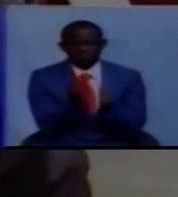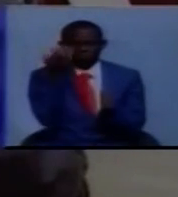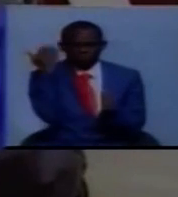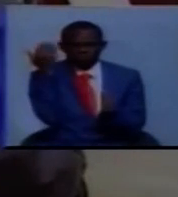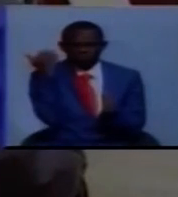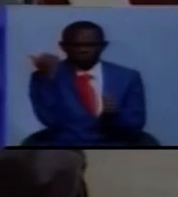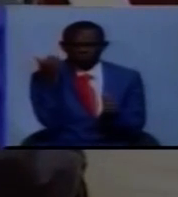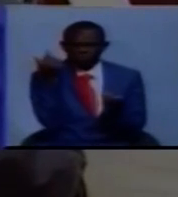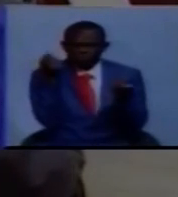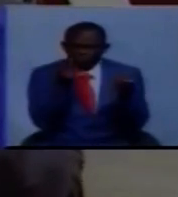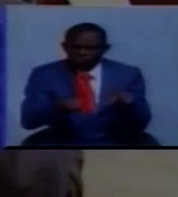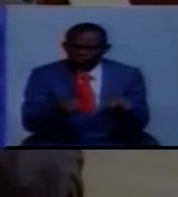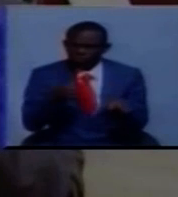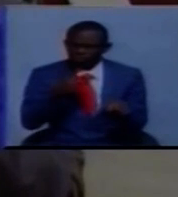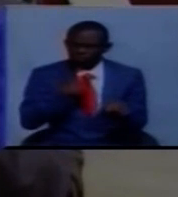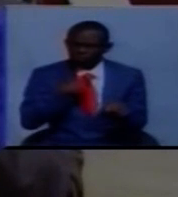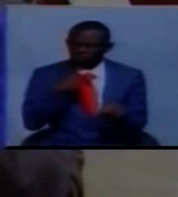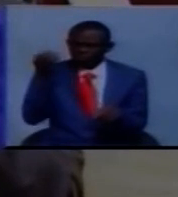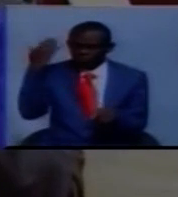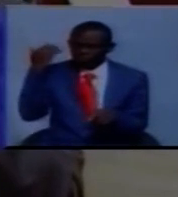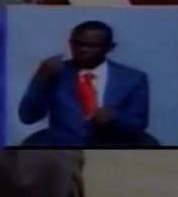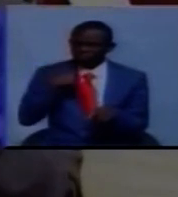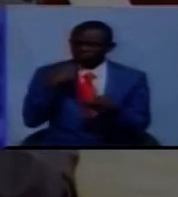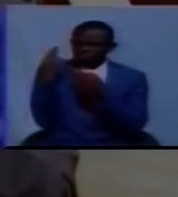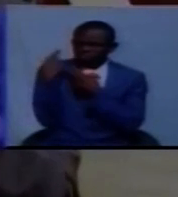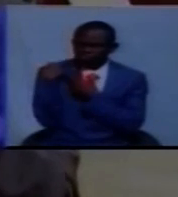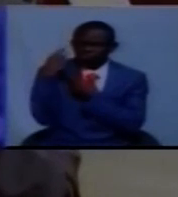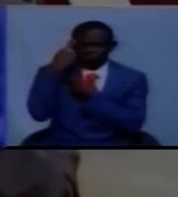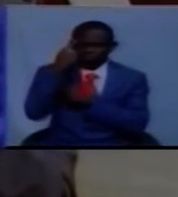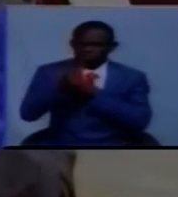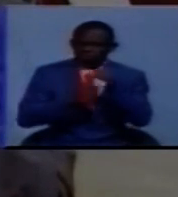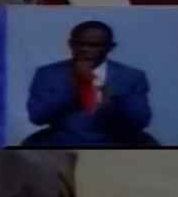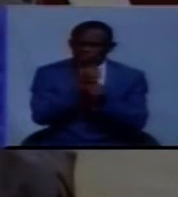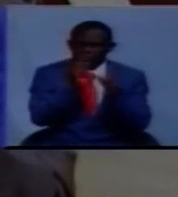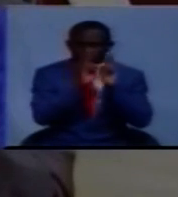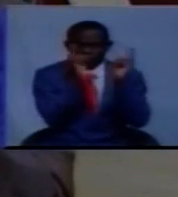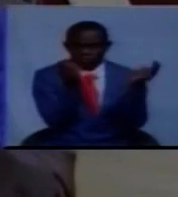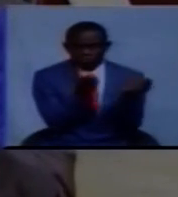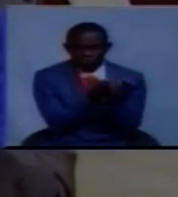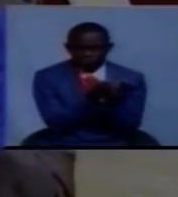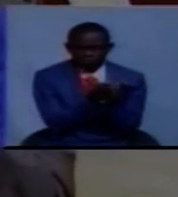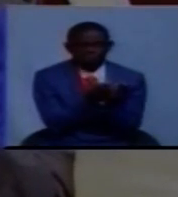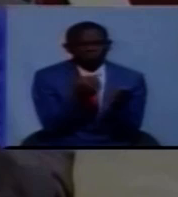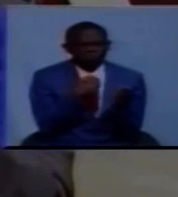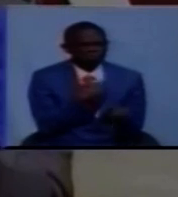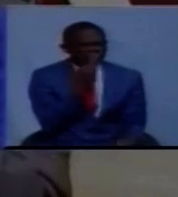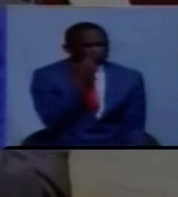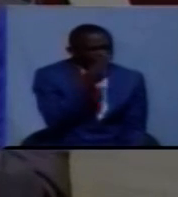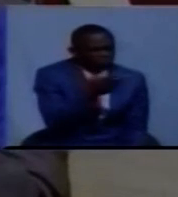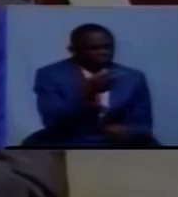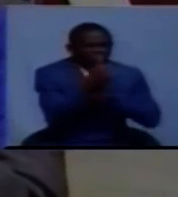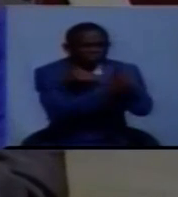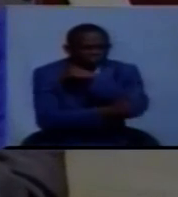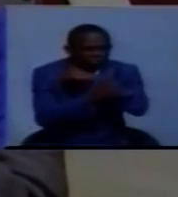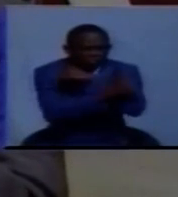charge of the global unions, I've never come across any country where you have a hotline,